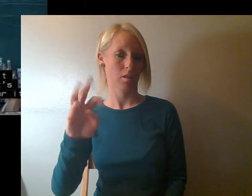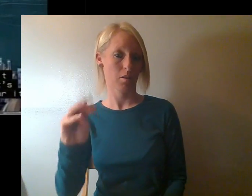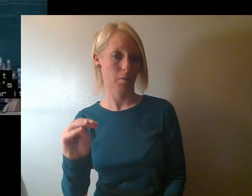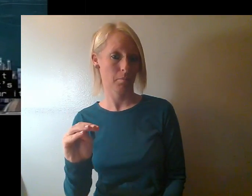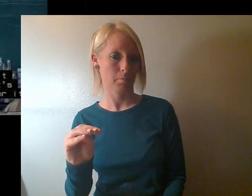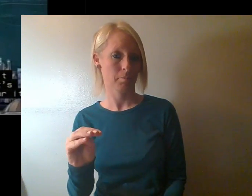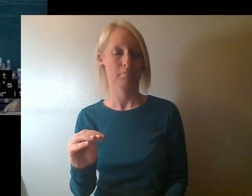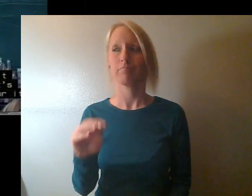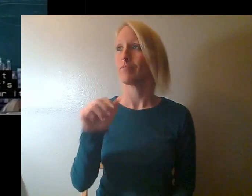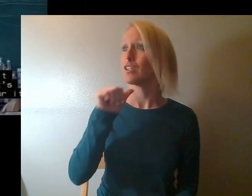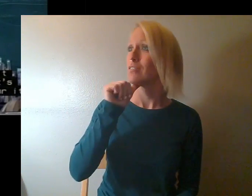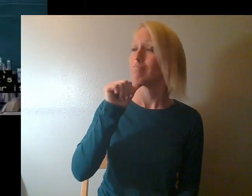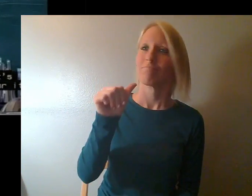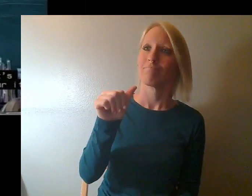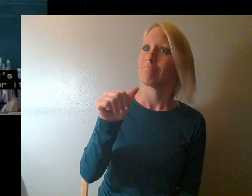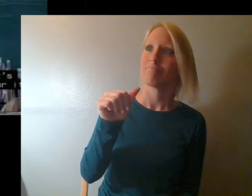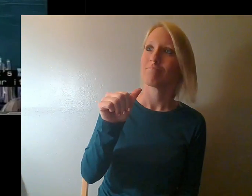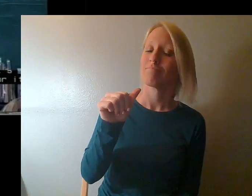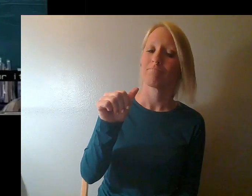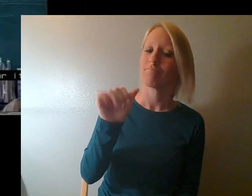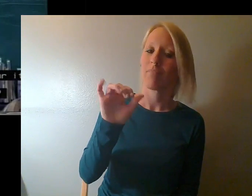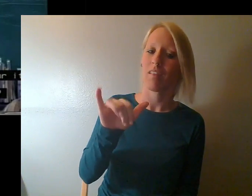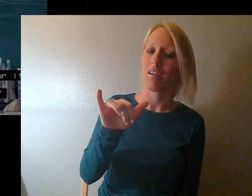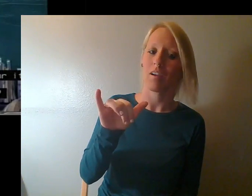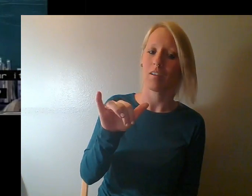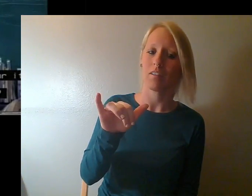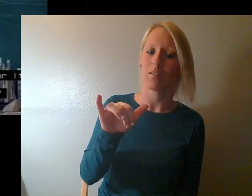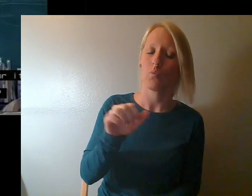That's not the name of it. Andrea?